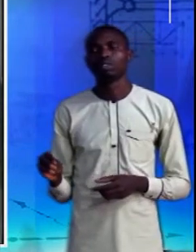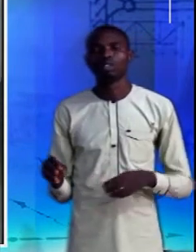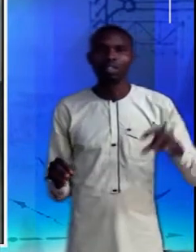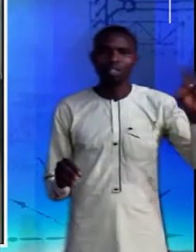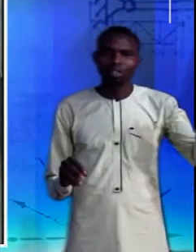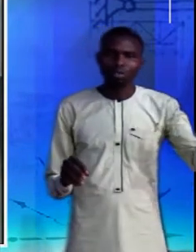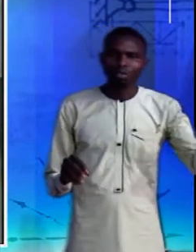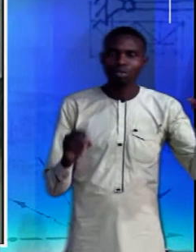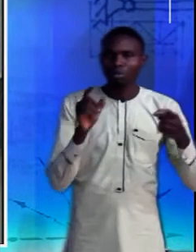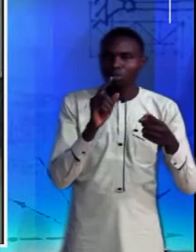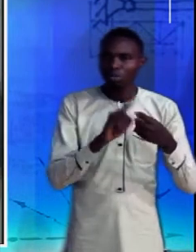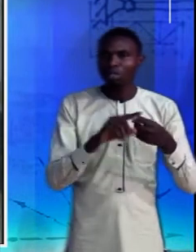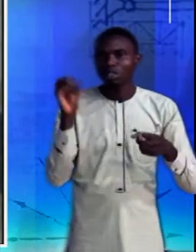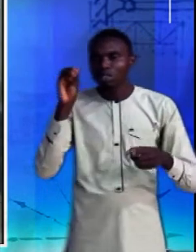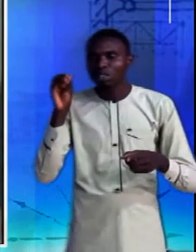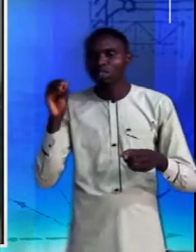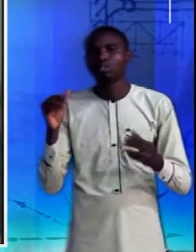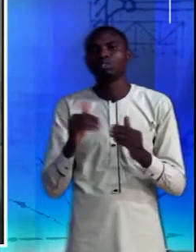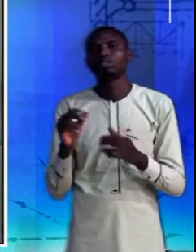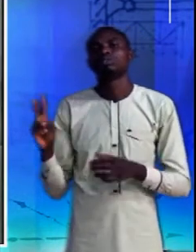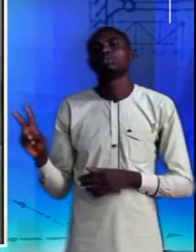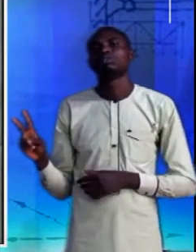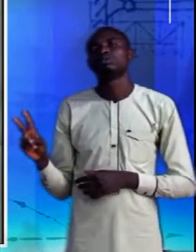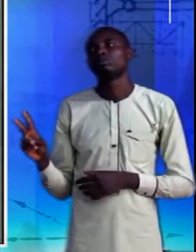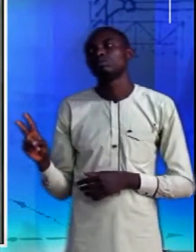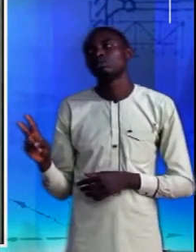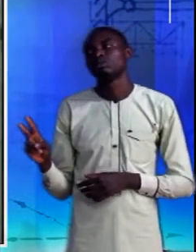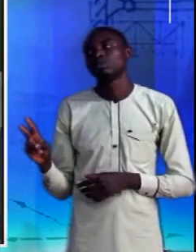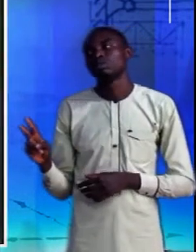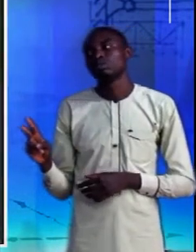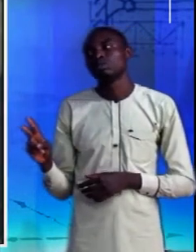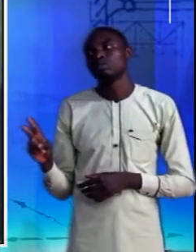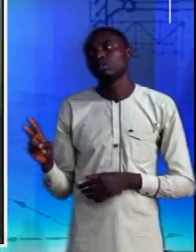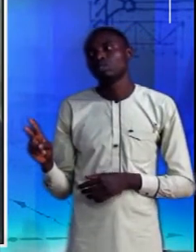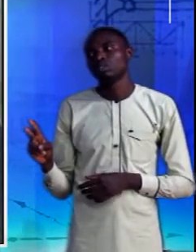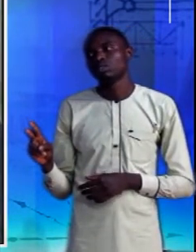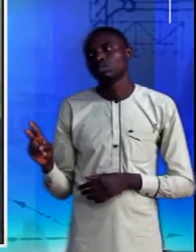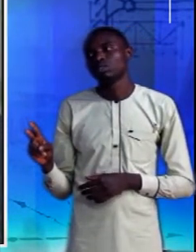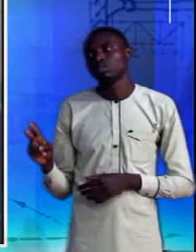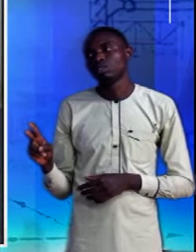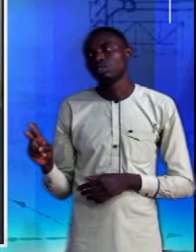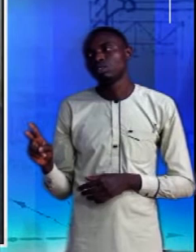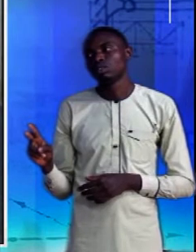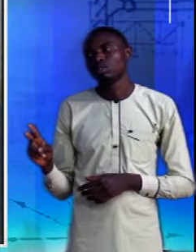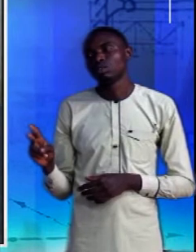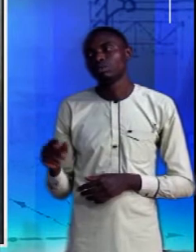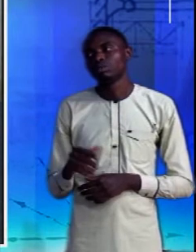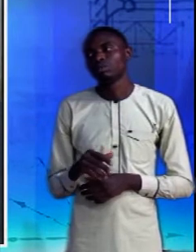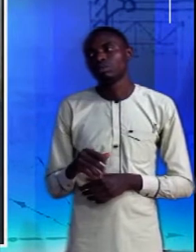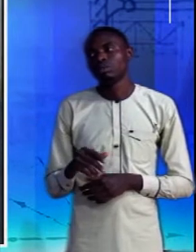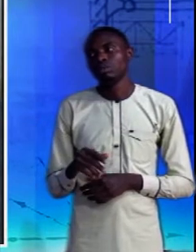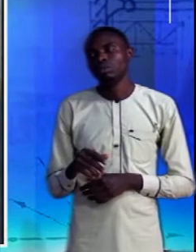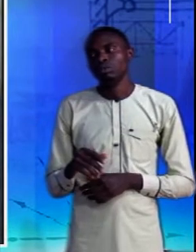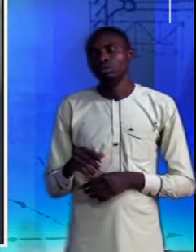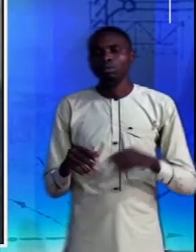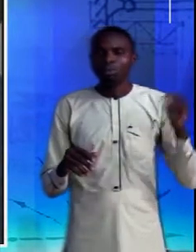this form or this minute to second? Now, we are going to say solution.